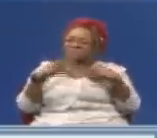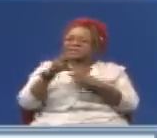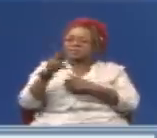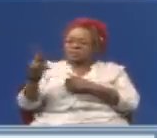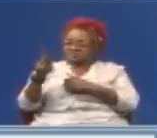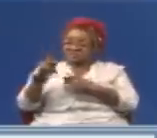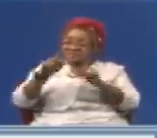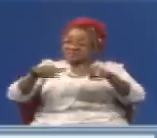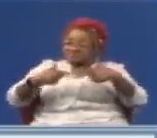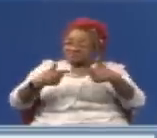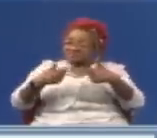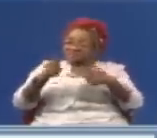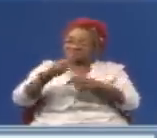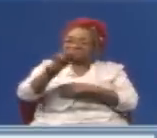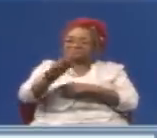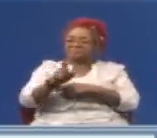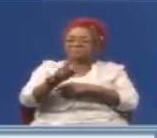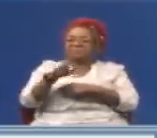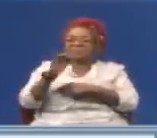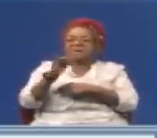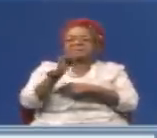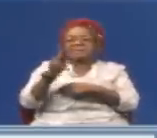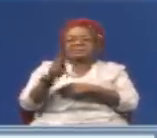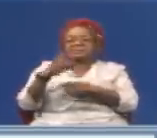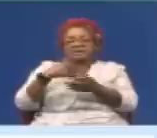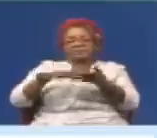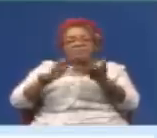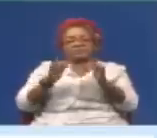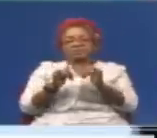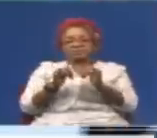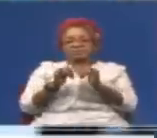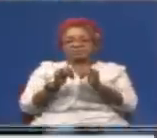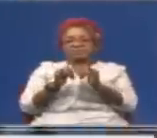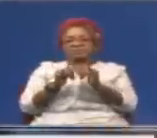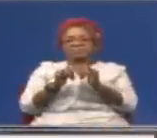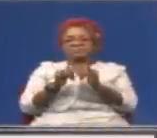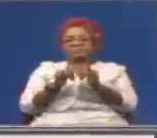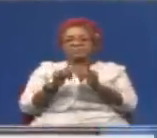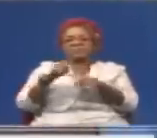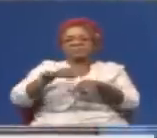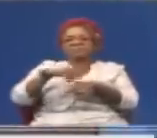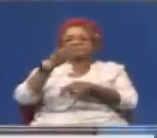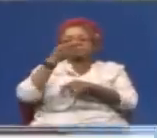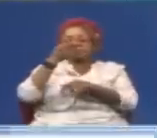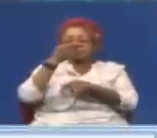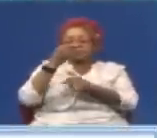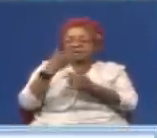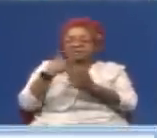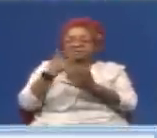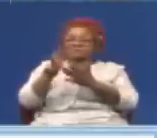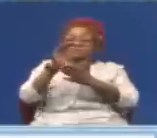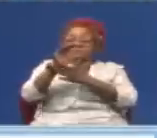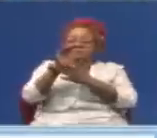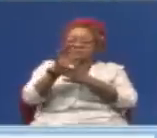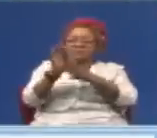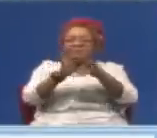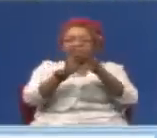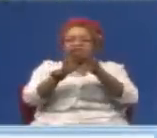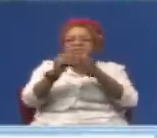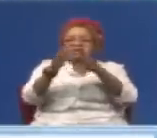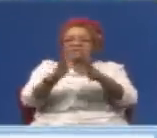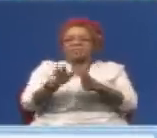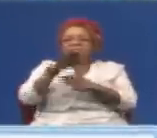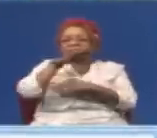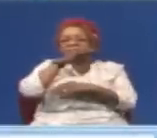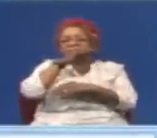demands? Ibrahim Karanja analyzes in this story. When President William Ruto extended an olive branch to Azimio leader Raila